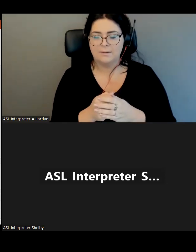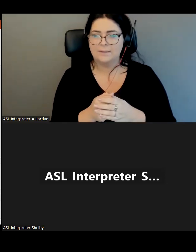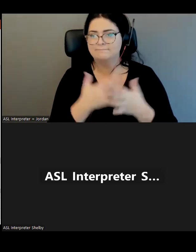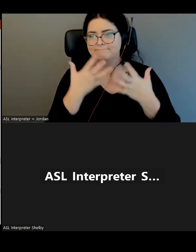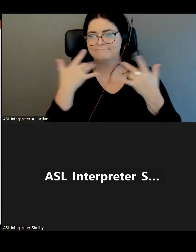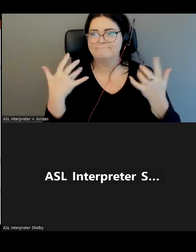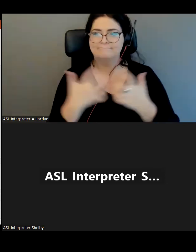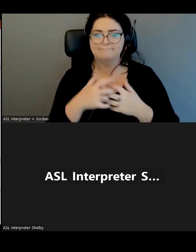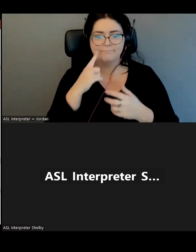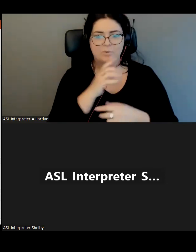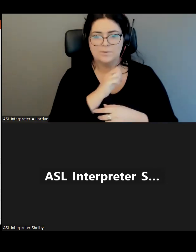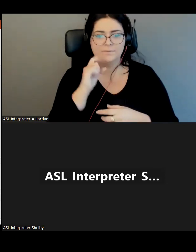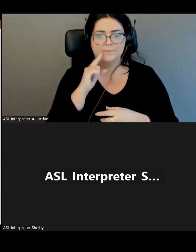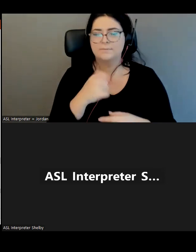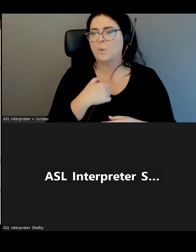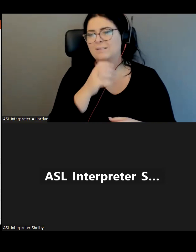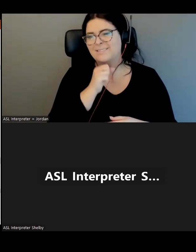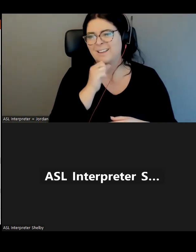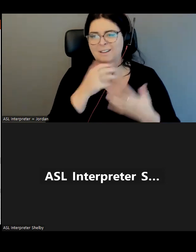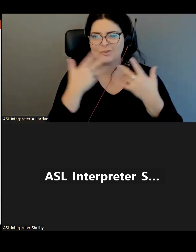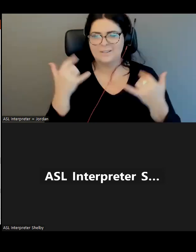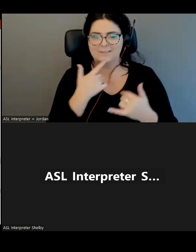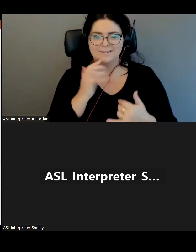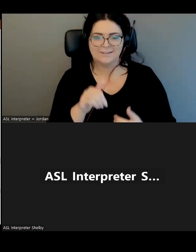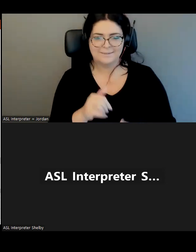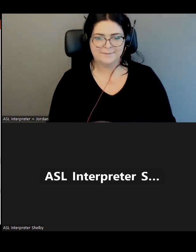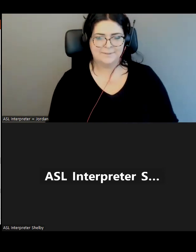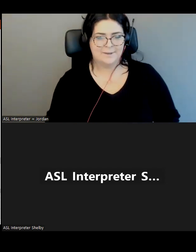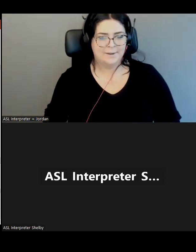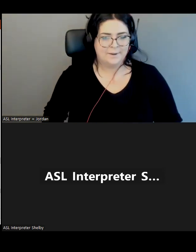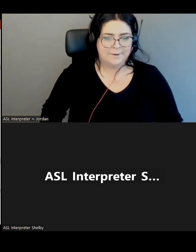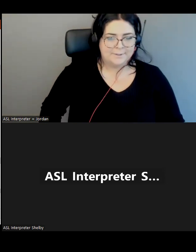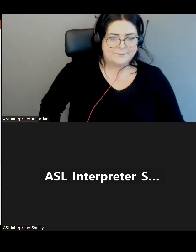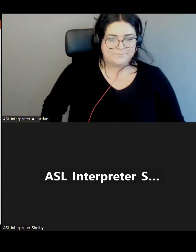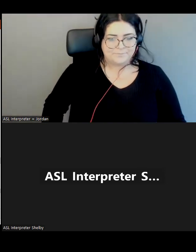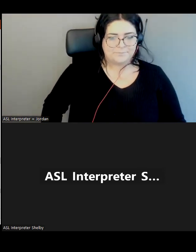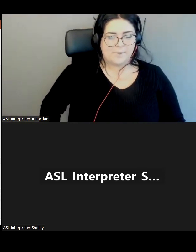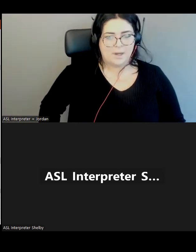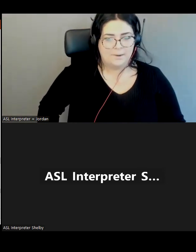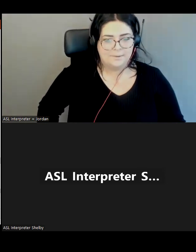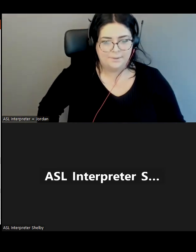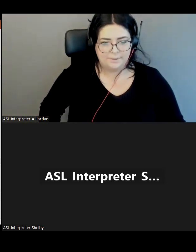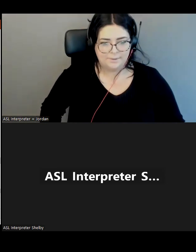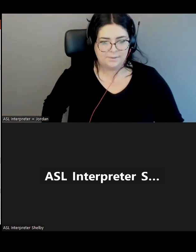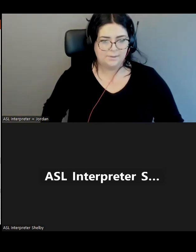friendly or age friendly, I should say. And community gardens,